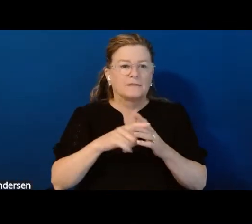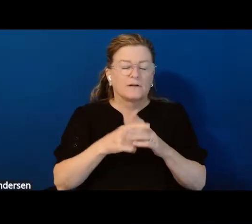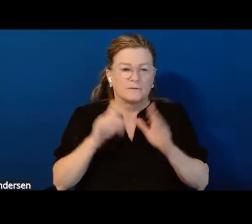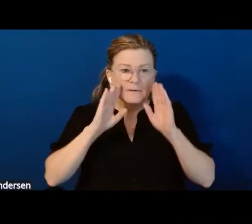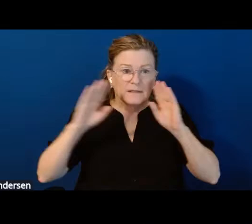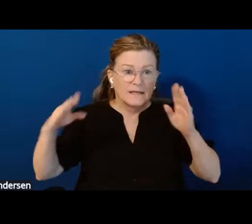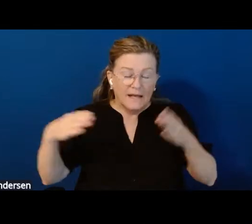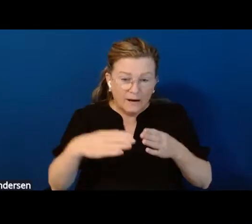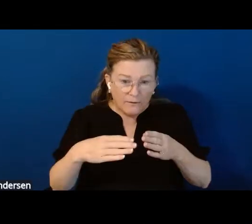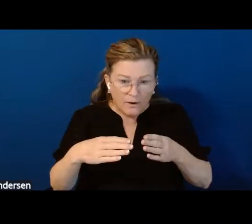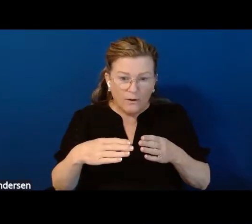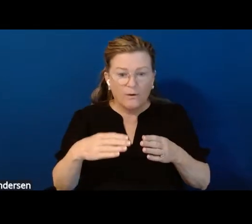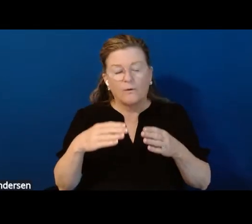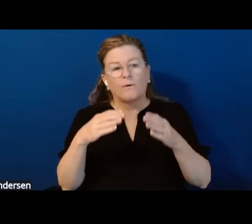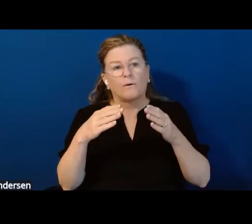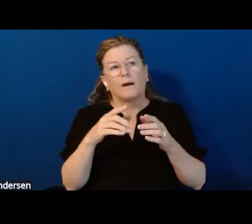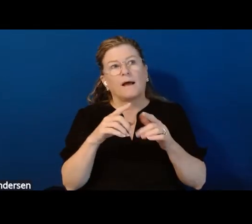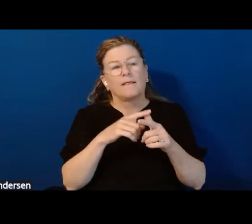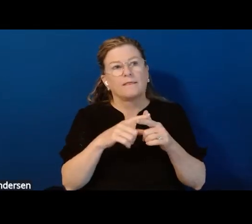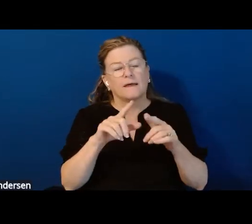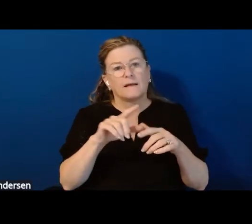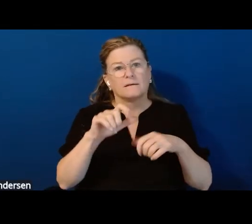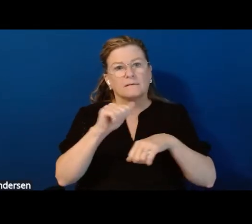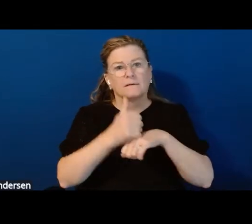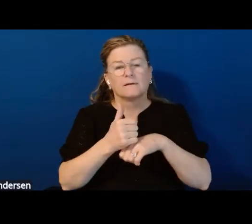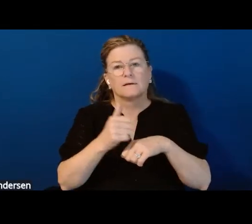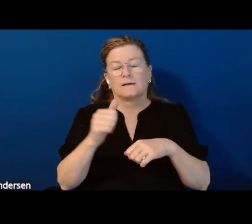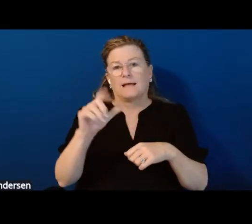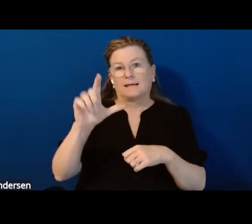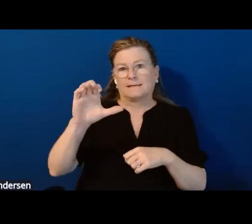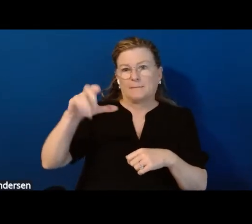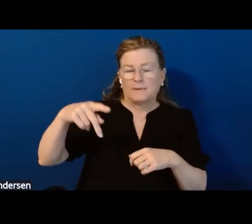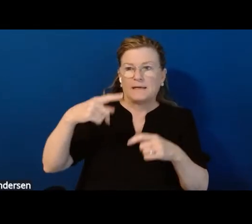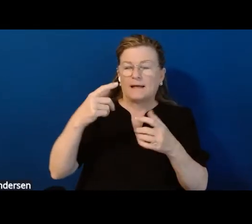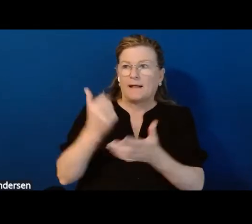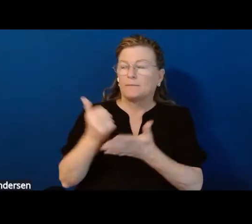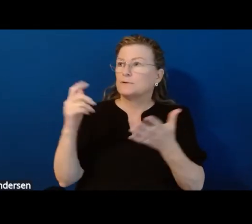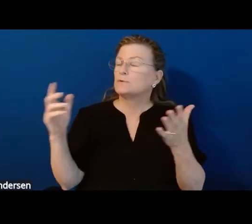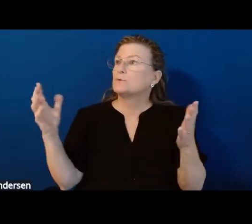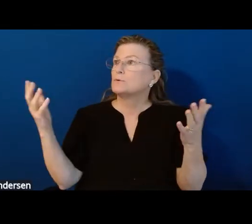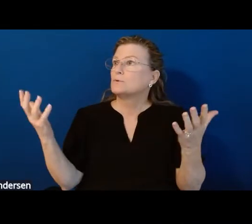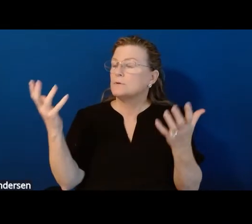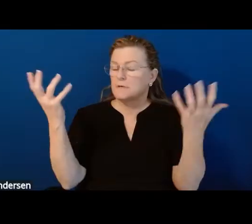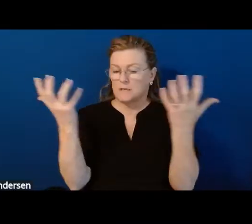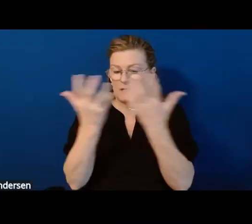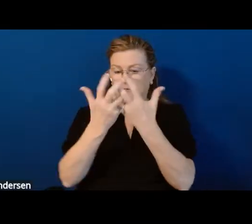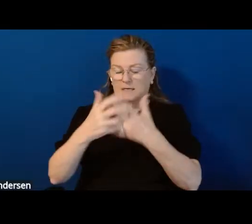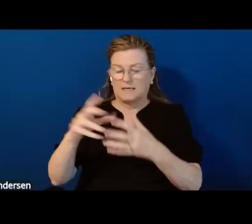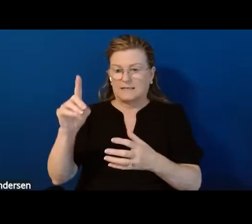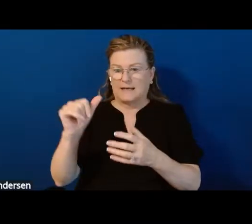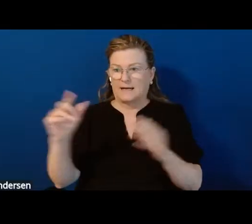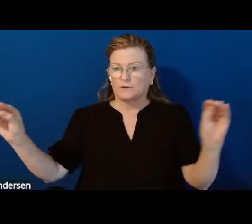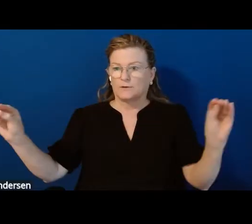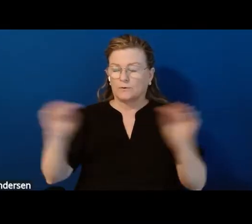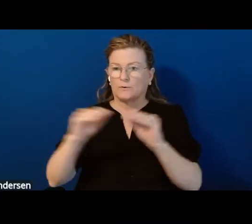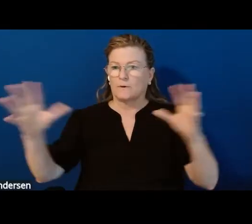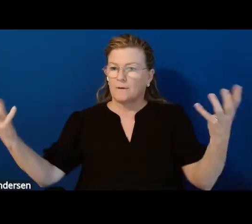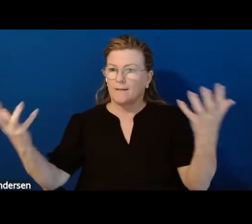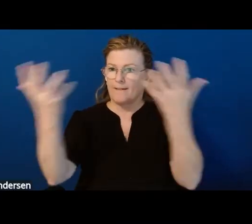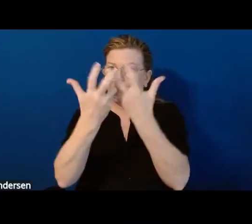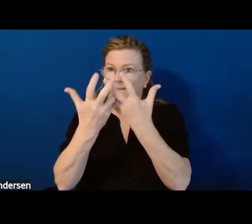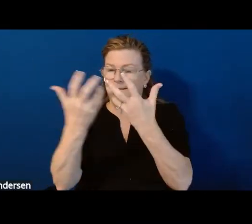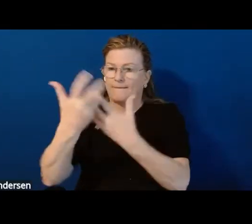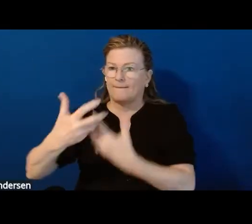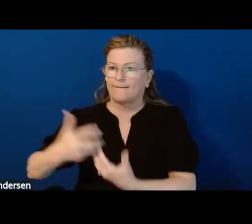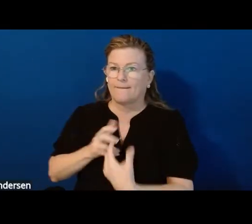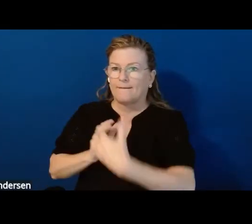communication access, and is formatted to bring the team members and their data pieces together for efficient, productive, and collaborative discussion.